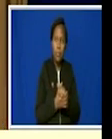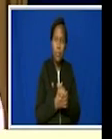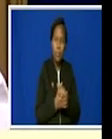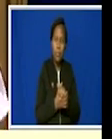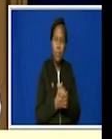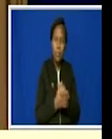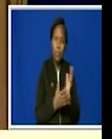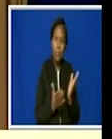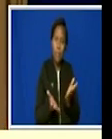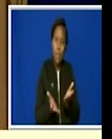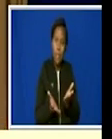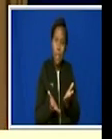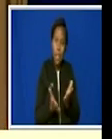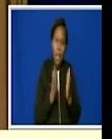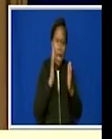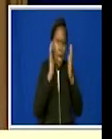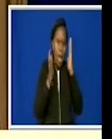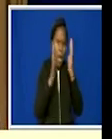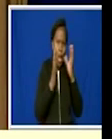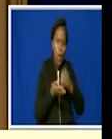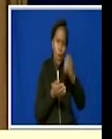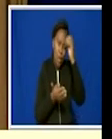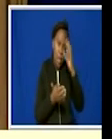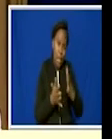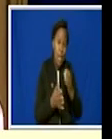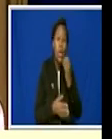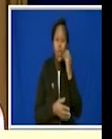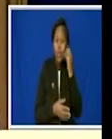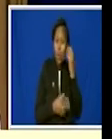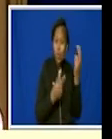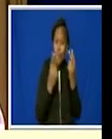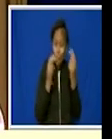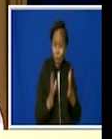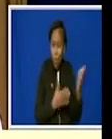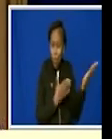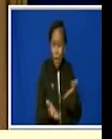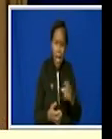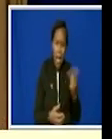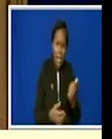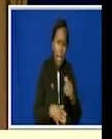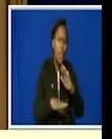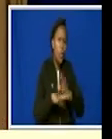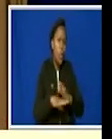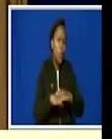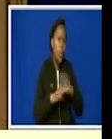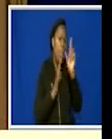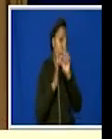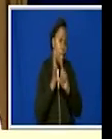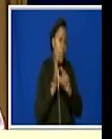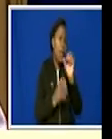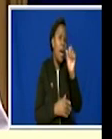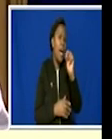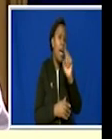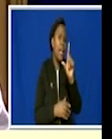Well, Jambo, my dear viewer right there at home, and karibu sana to yet another exciting episode of